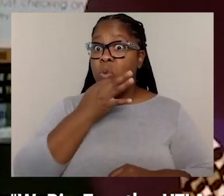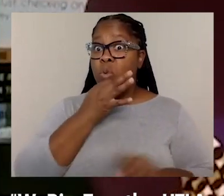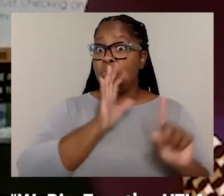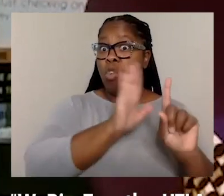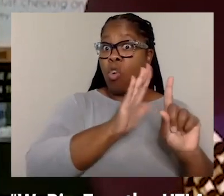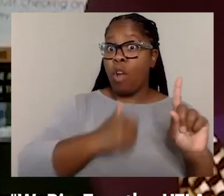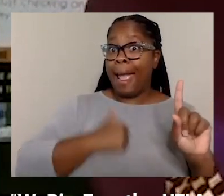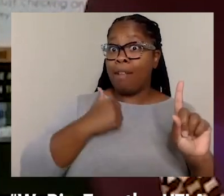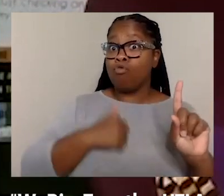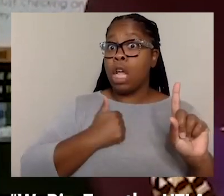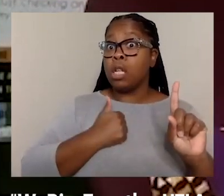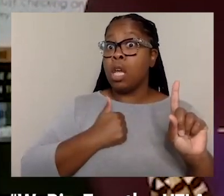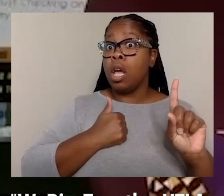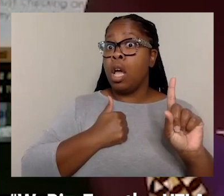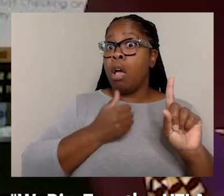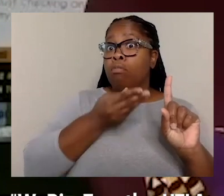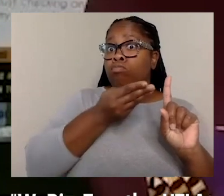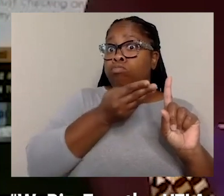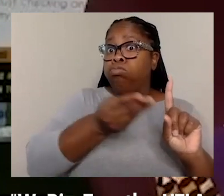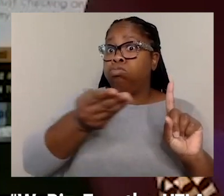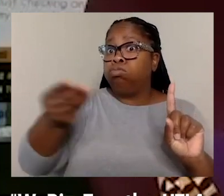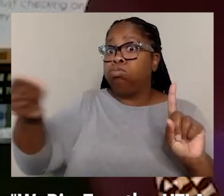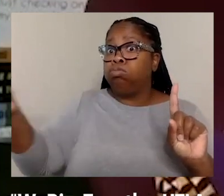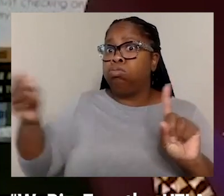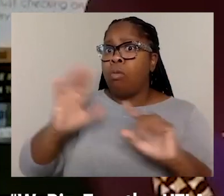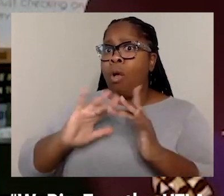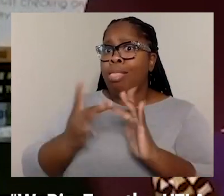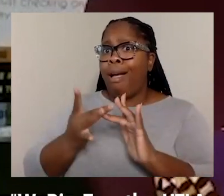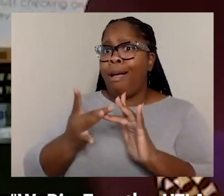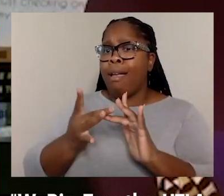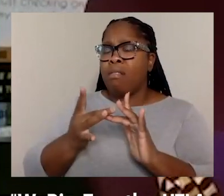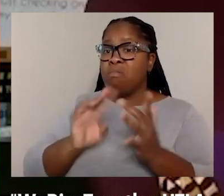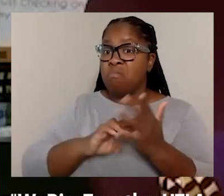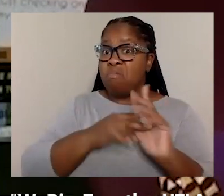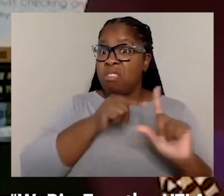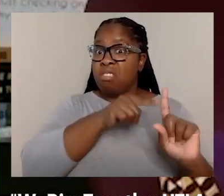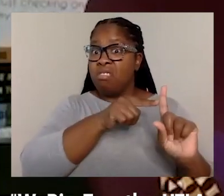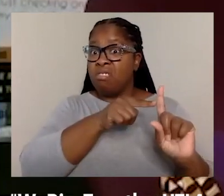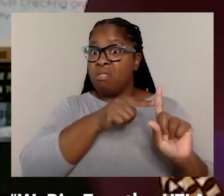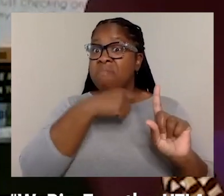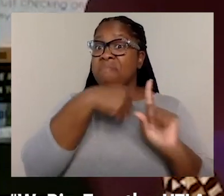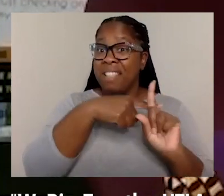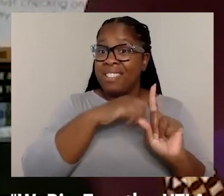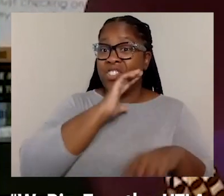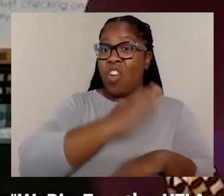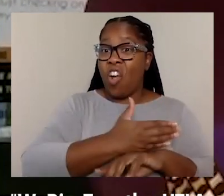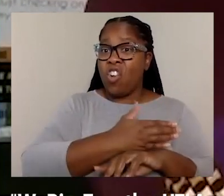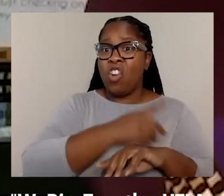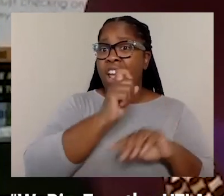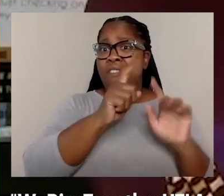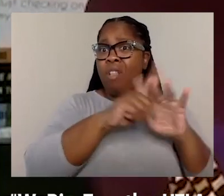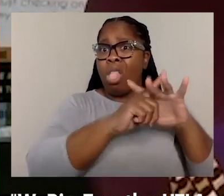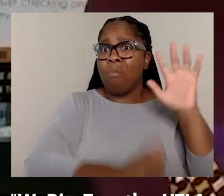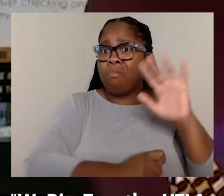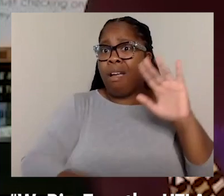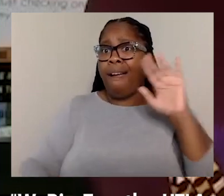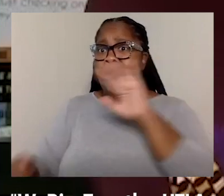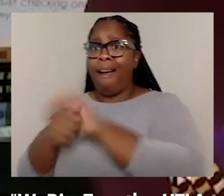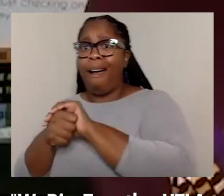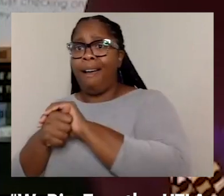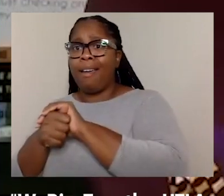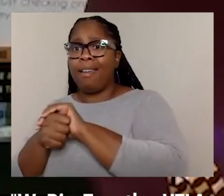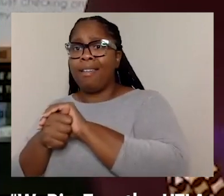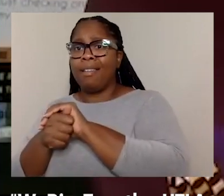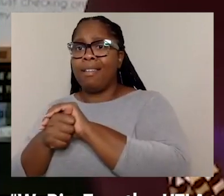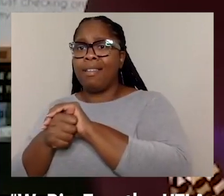online, forcing her and her daughter to hide out. What happened to this